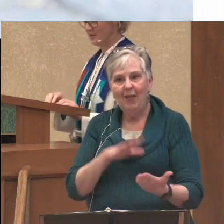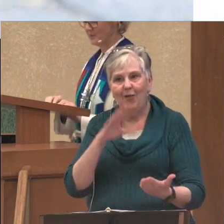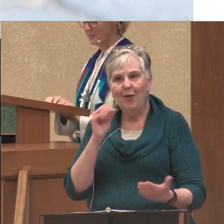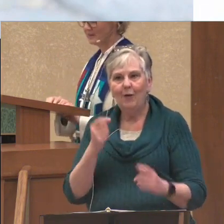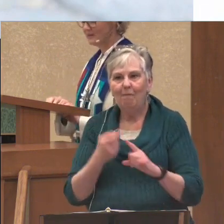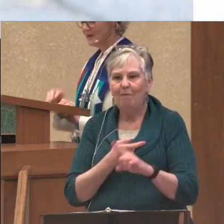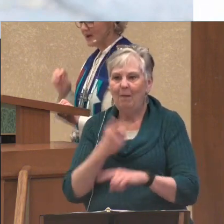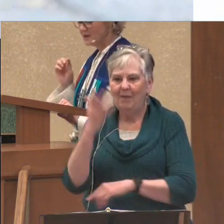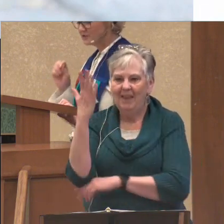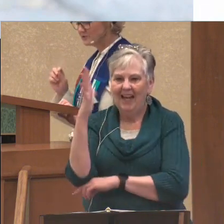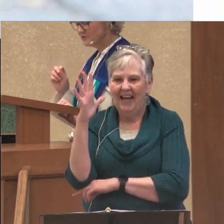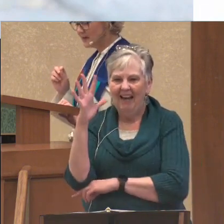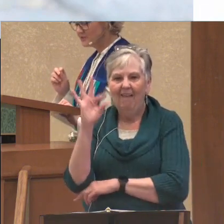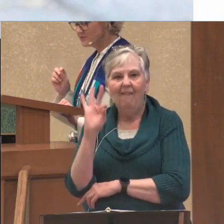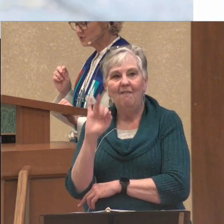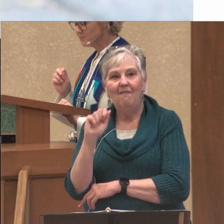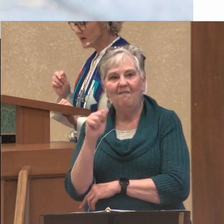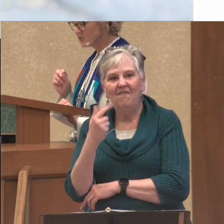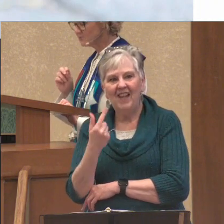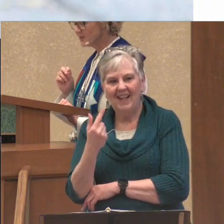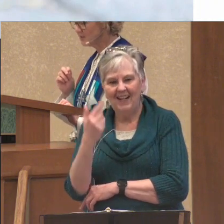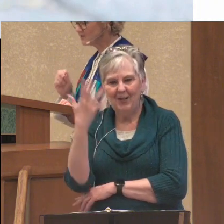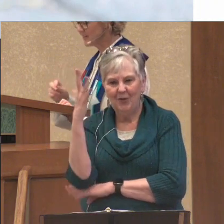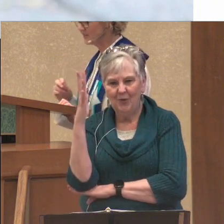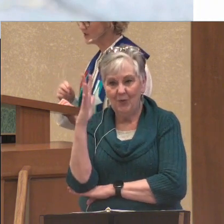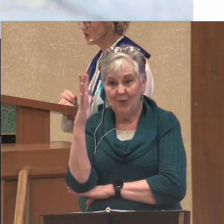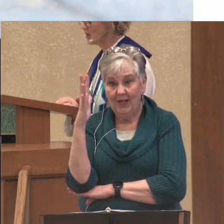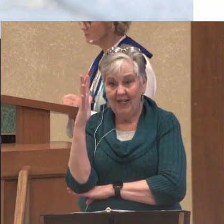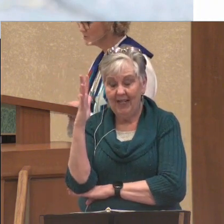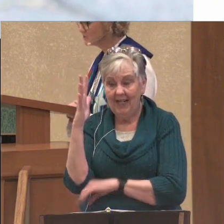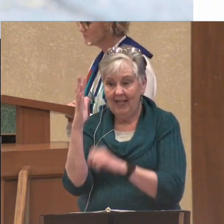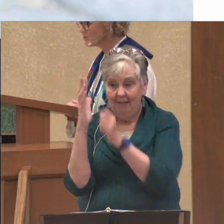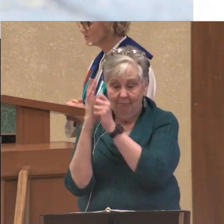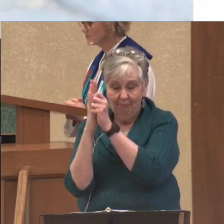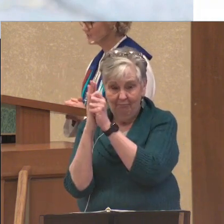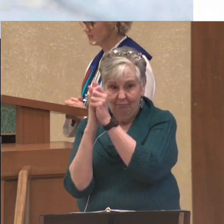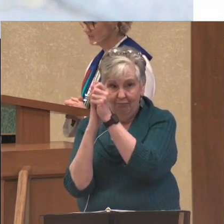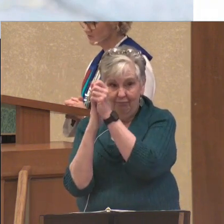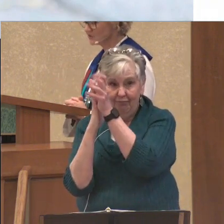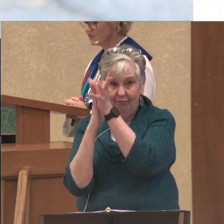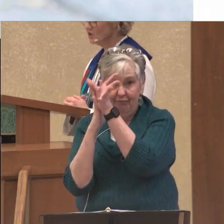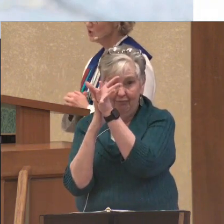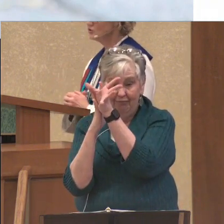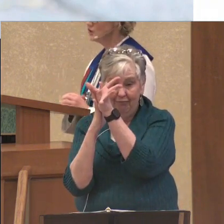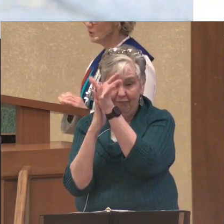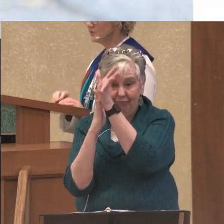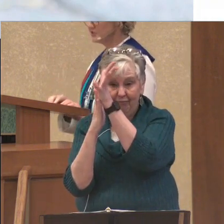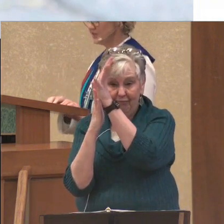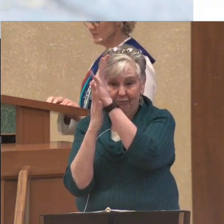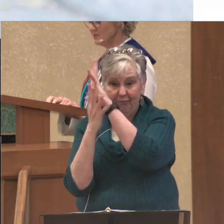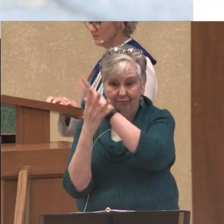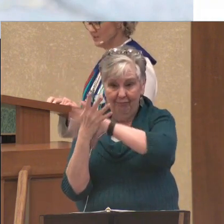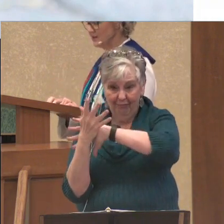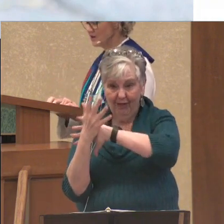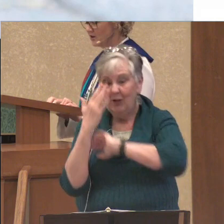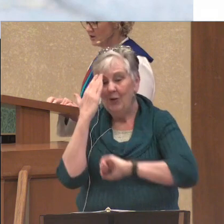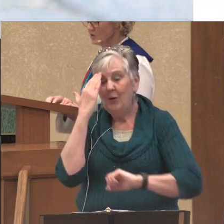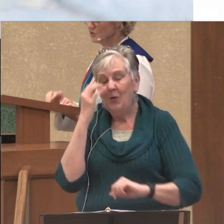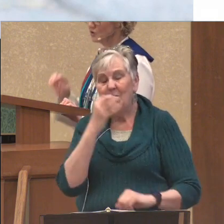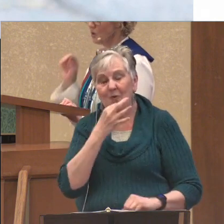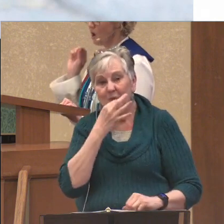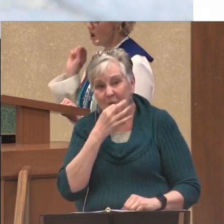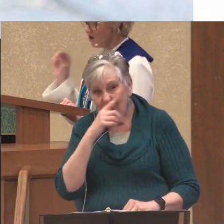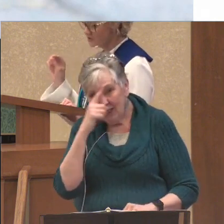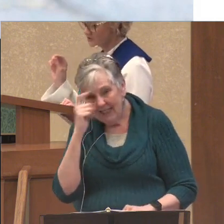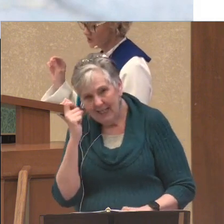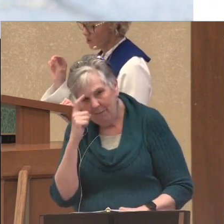tree. As soon as its branch becomes tender and puts forth its leaves, you know that summer is near.